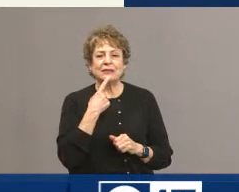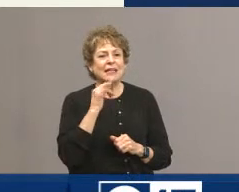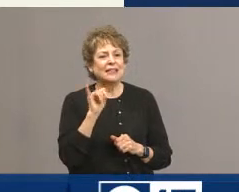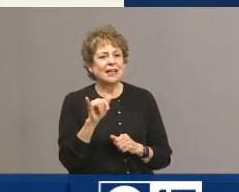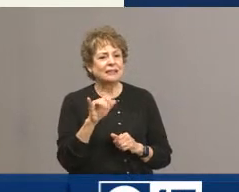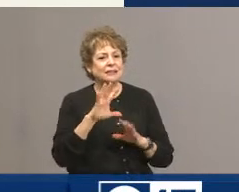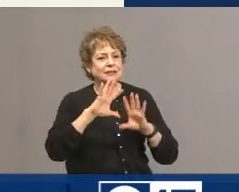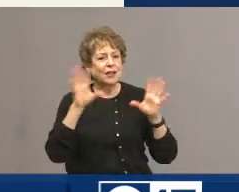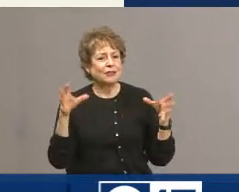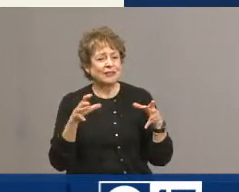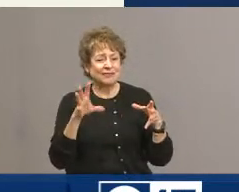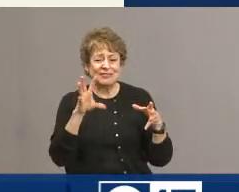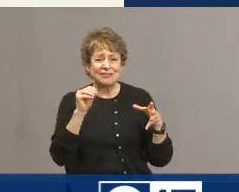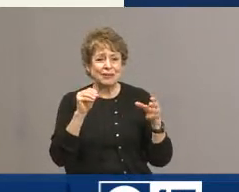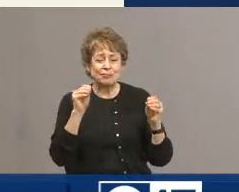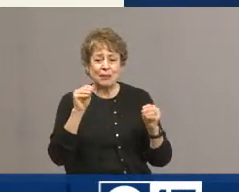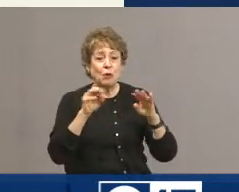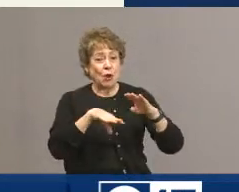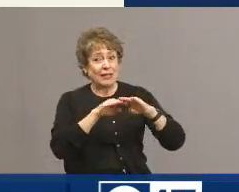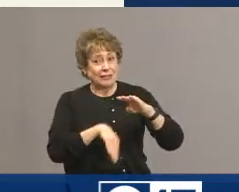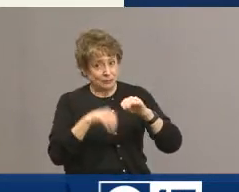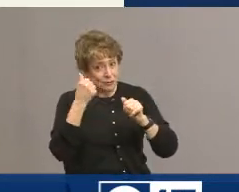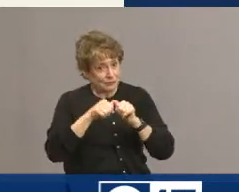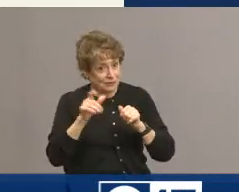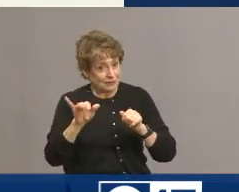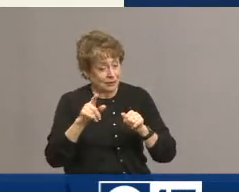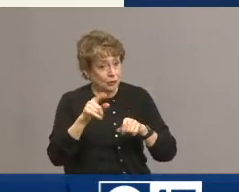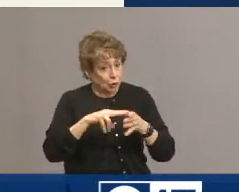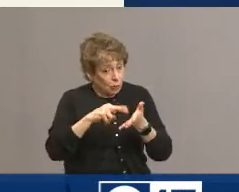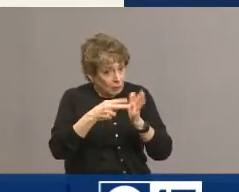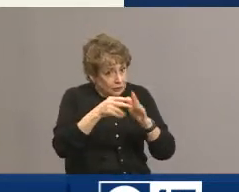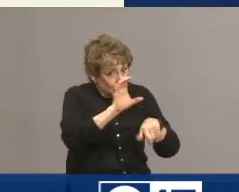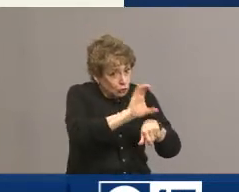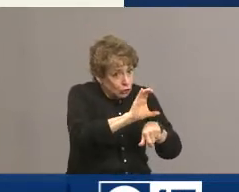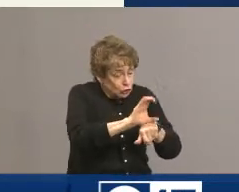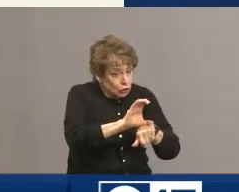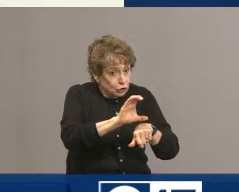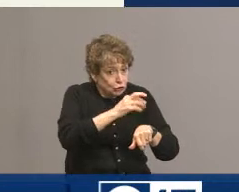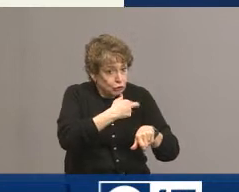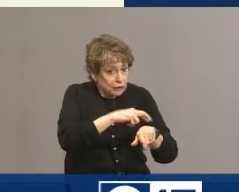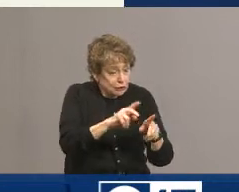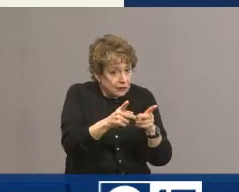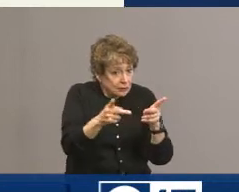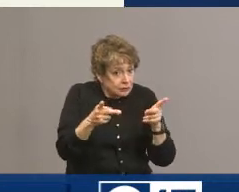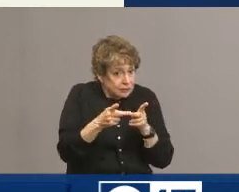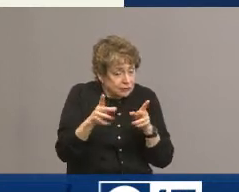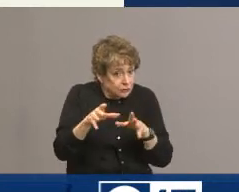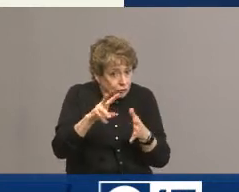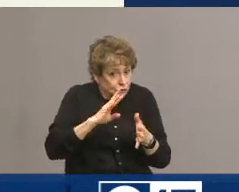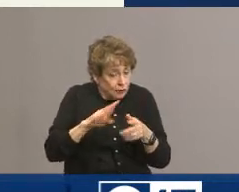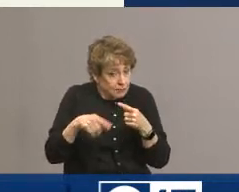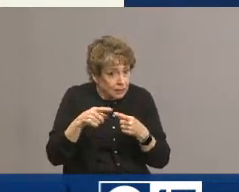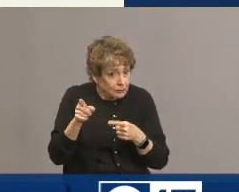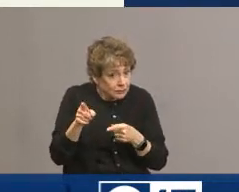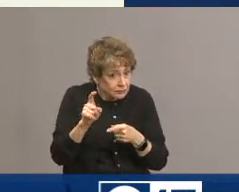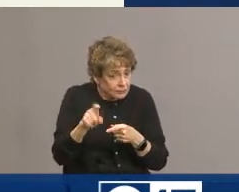religious gatherings, worship? What are the restrictions there? So those are public events that we were putting out there.